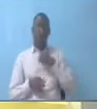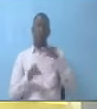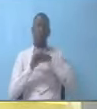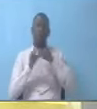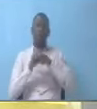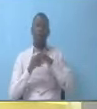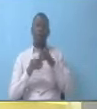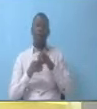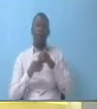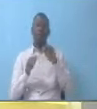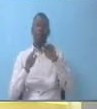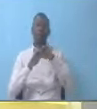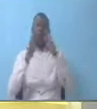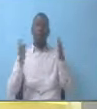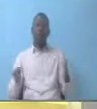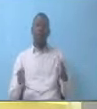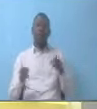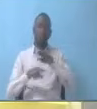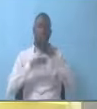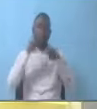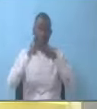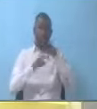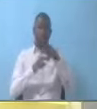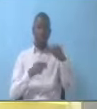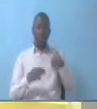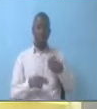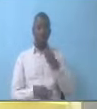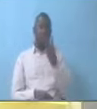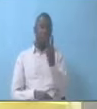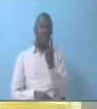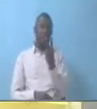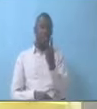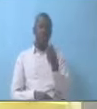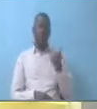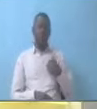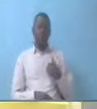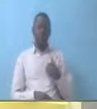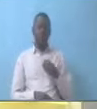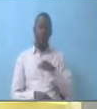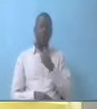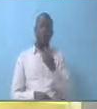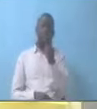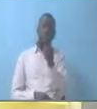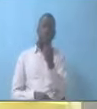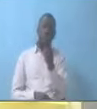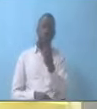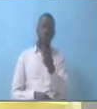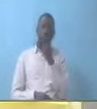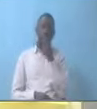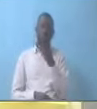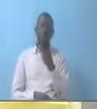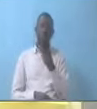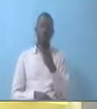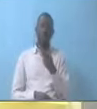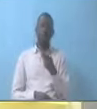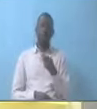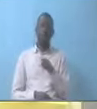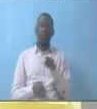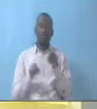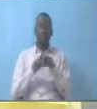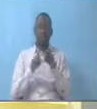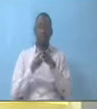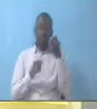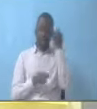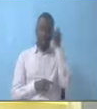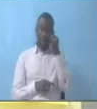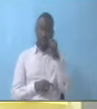of three, ci ño xamné ni ay ñett lañ, and two of them give a majority decision, ñaar nak and nak ben cadeau, and I